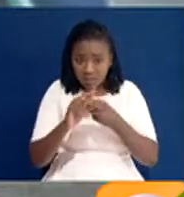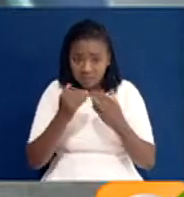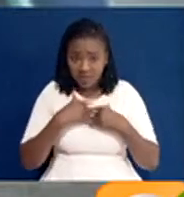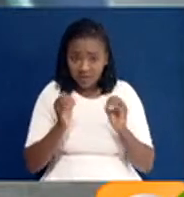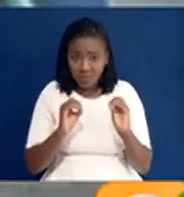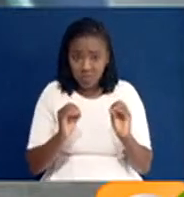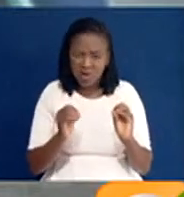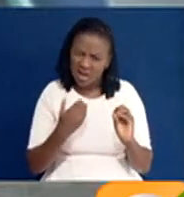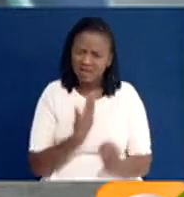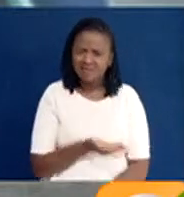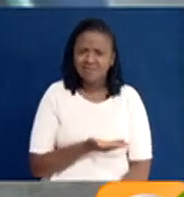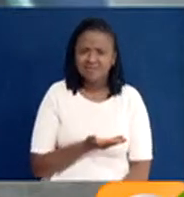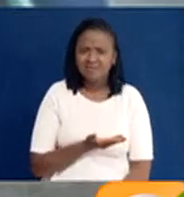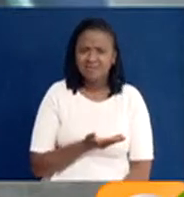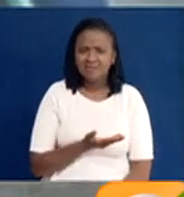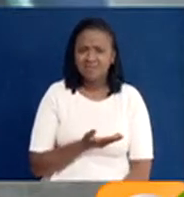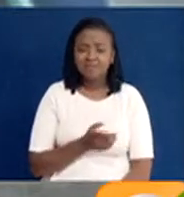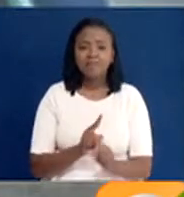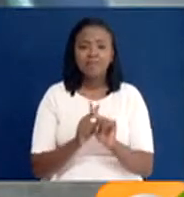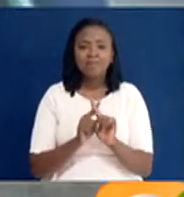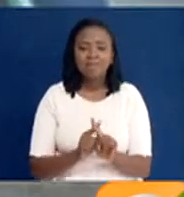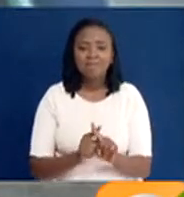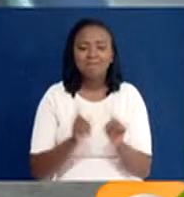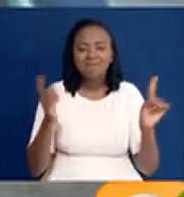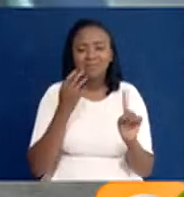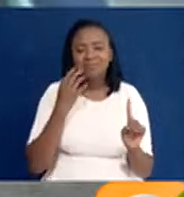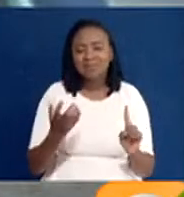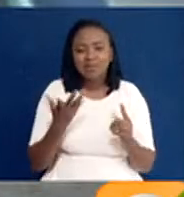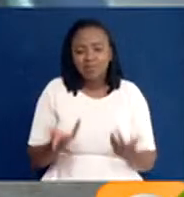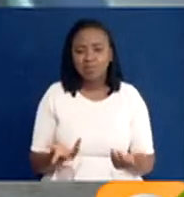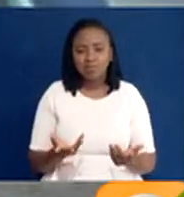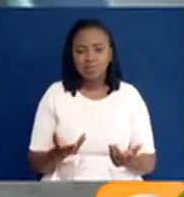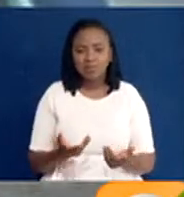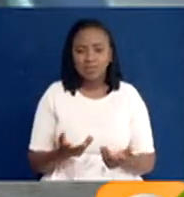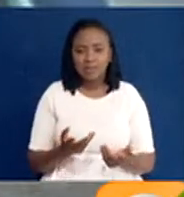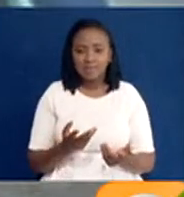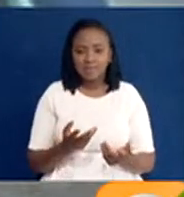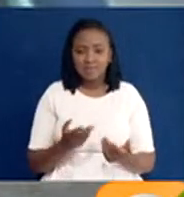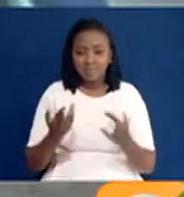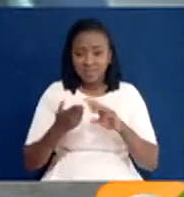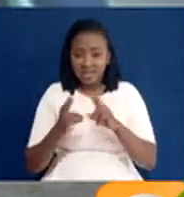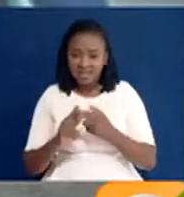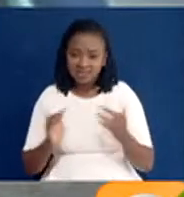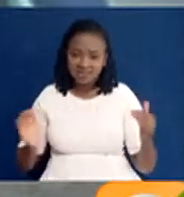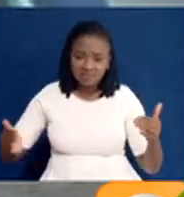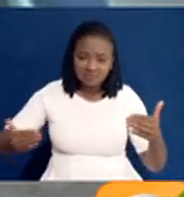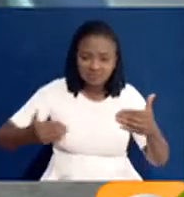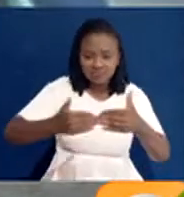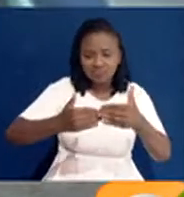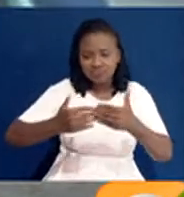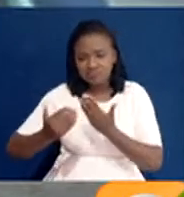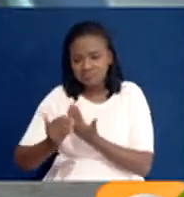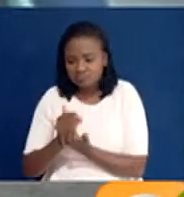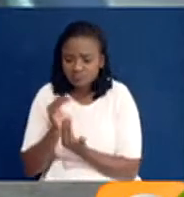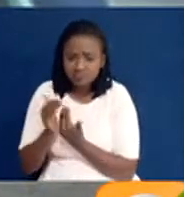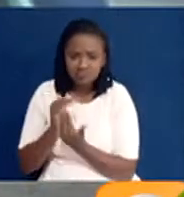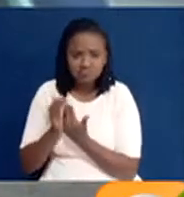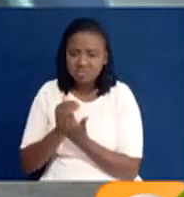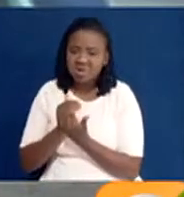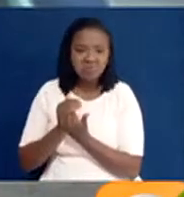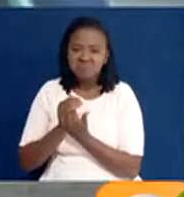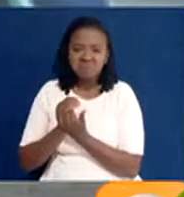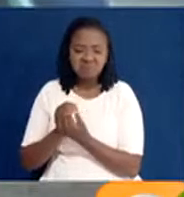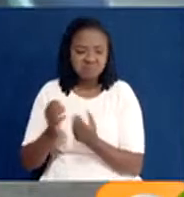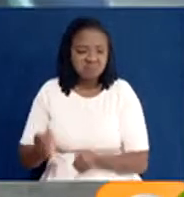do. But it is sad that at this age, they are not surrounded by their family members, but strangers who have